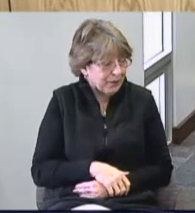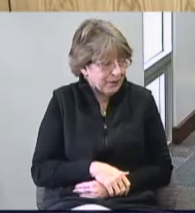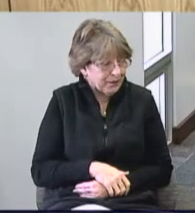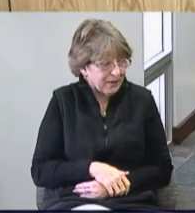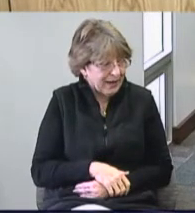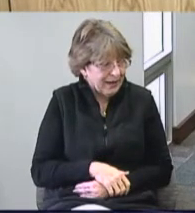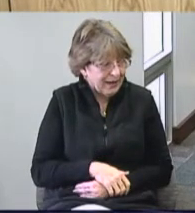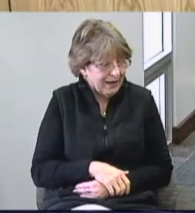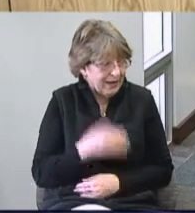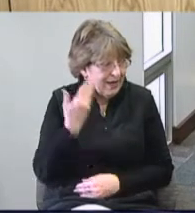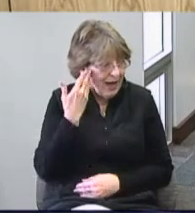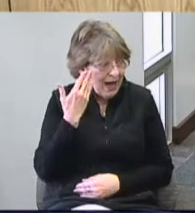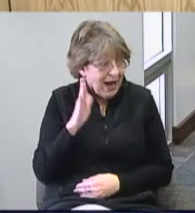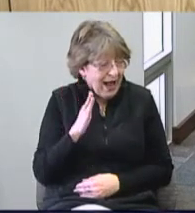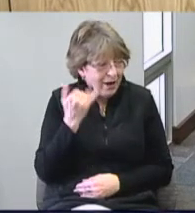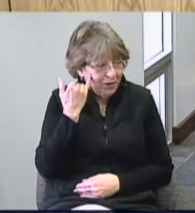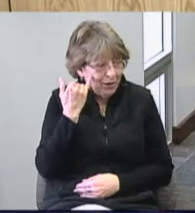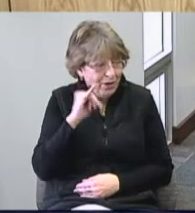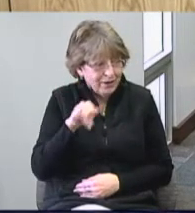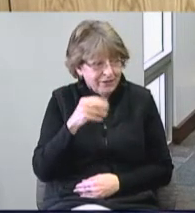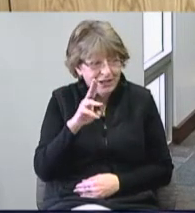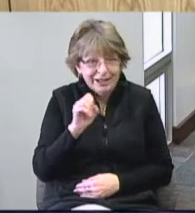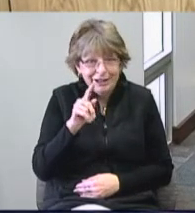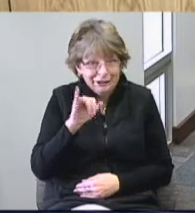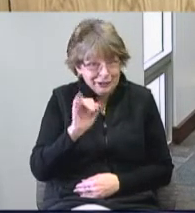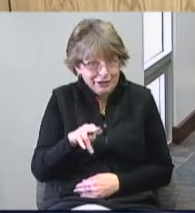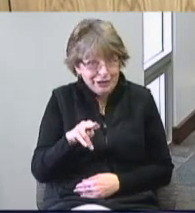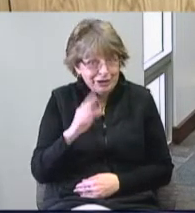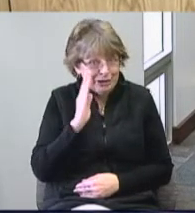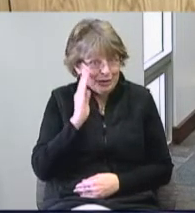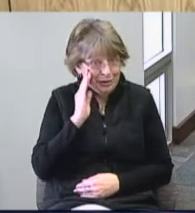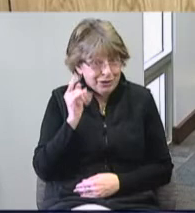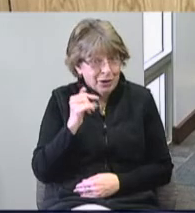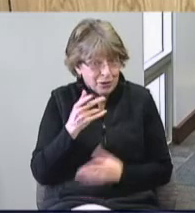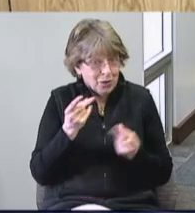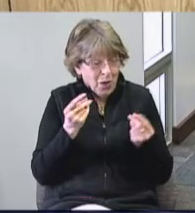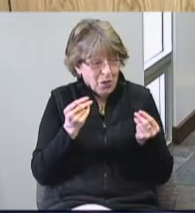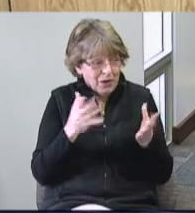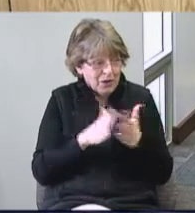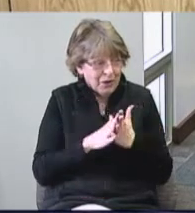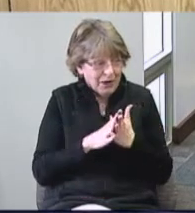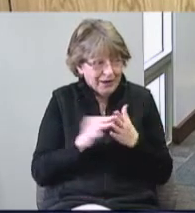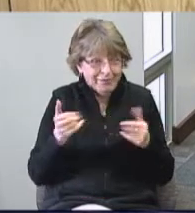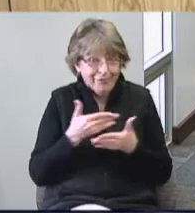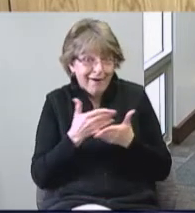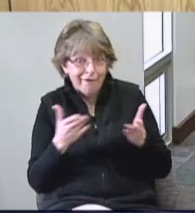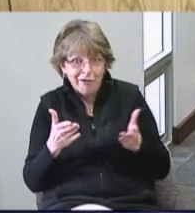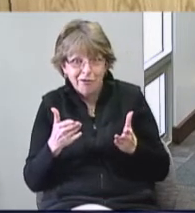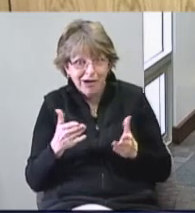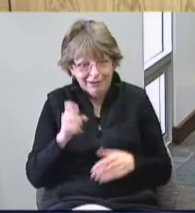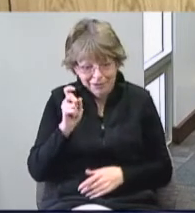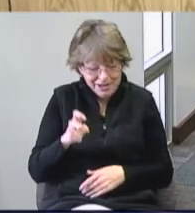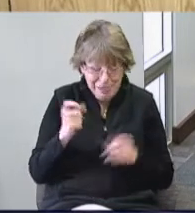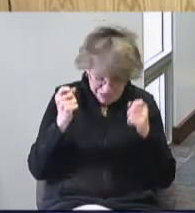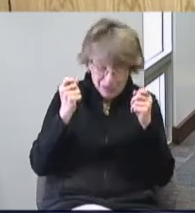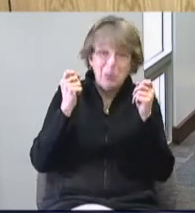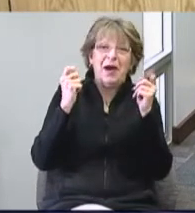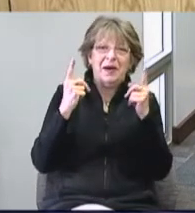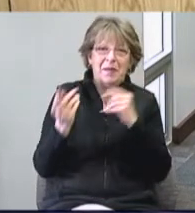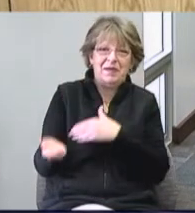I don't know if Justin's aware that we pulled this off the consent agenda. Keeping everyone on their toes this morning.